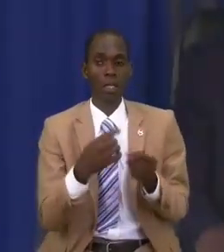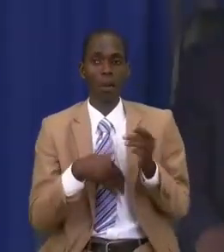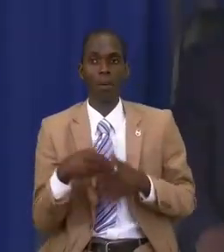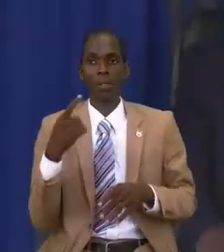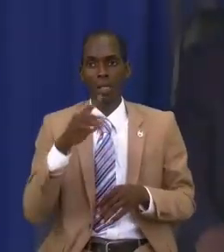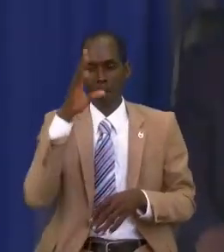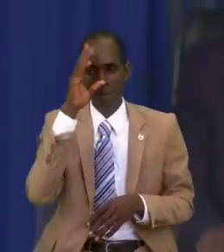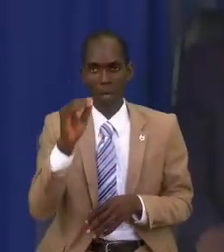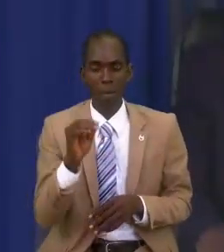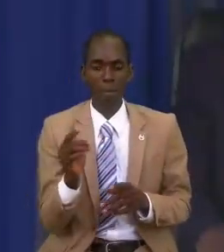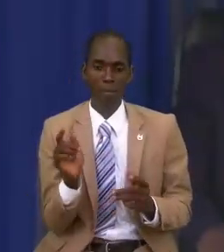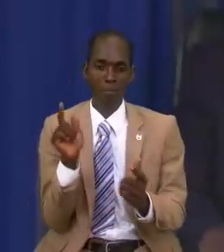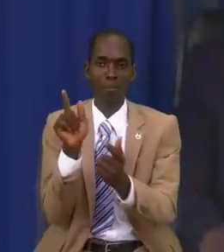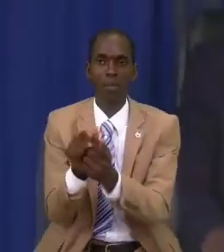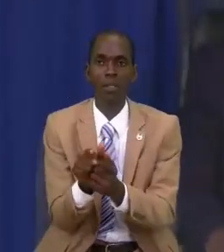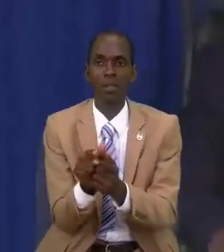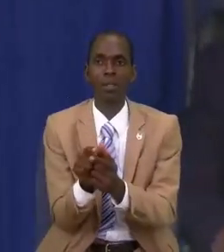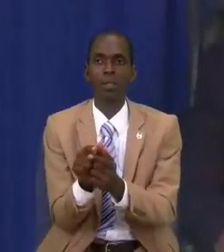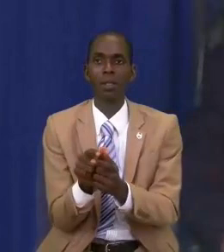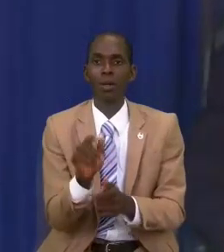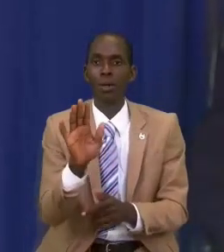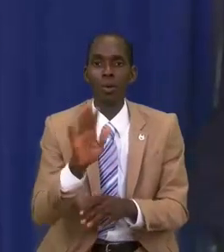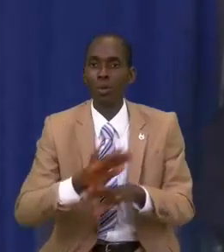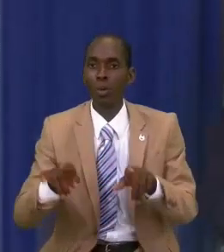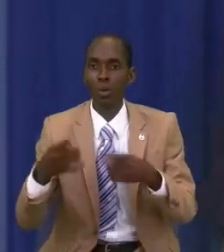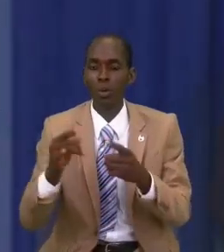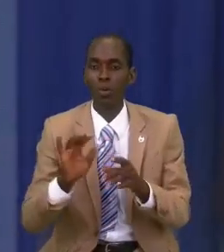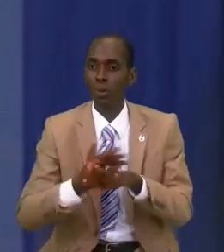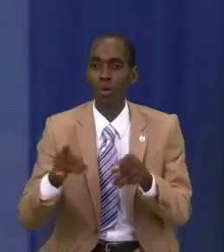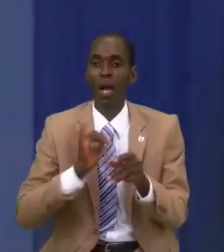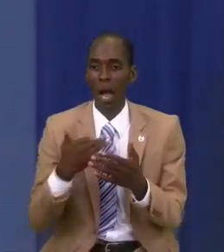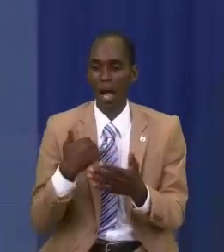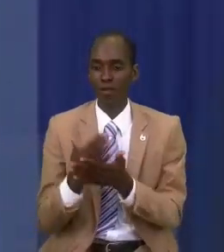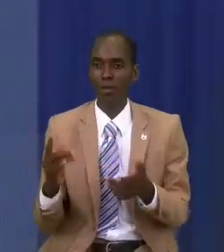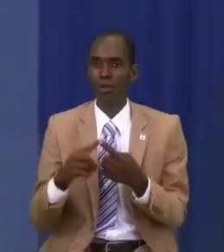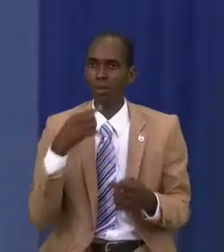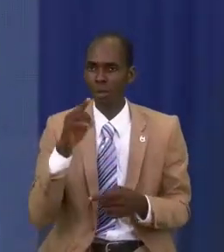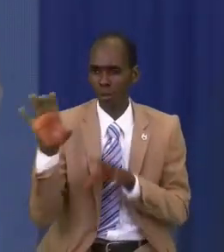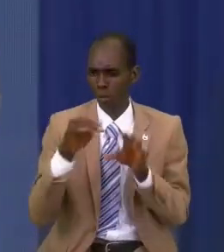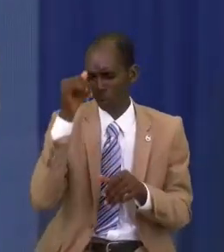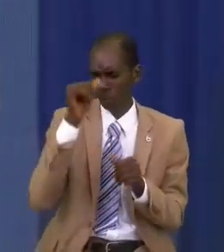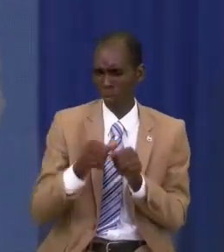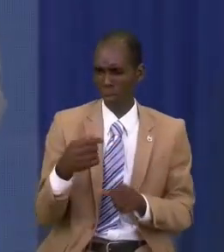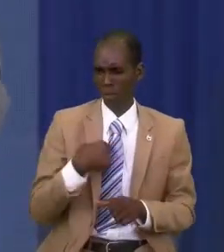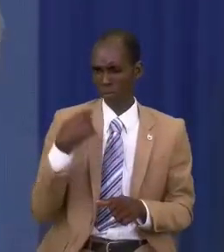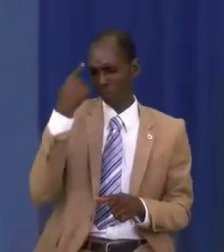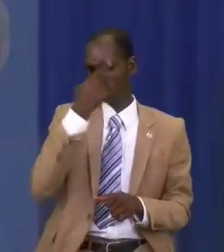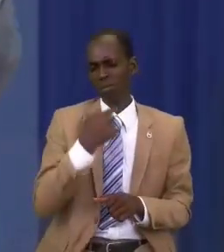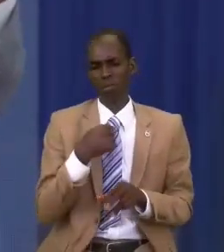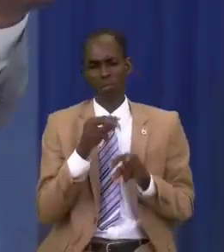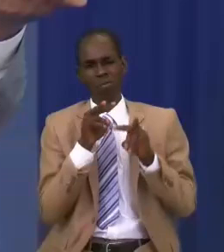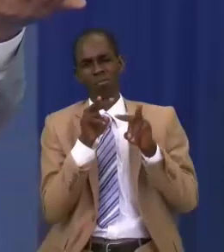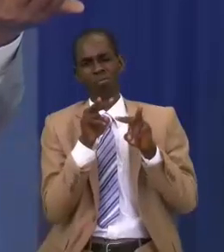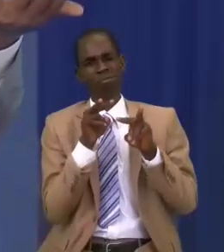don't go. I have something to tell you. Do you remember me? I looked at him, I said, no, because I see everybody